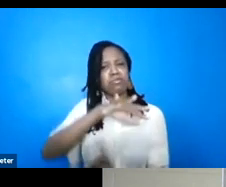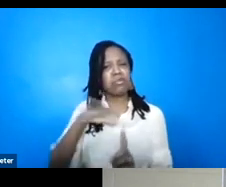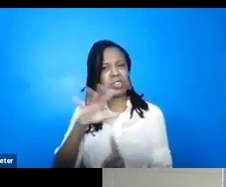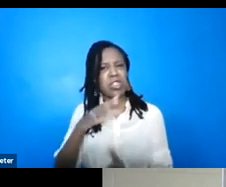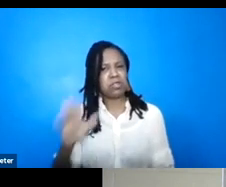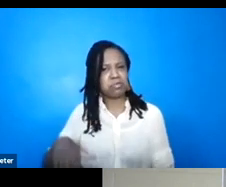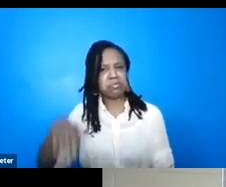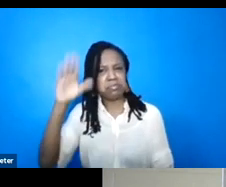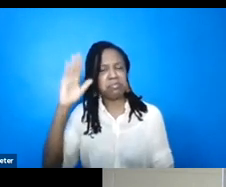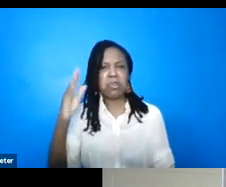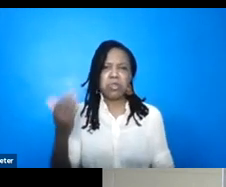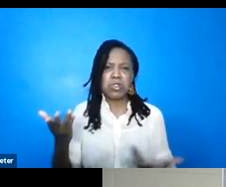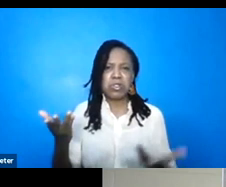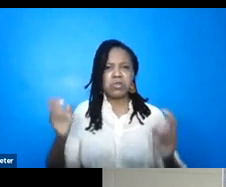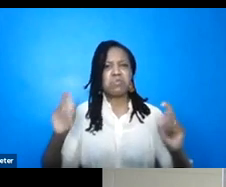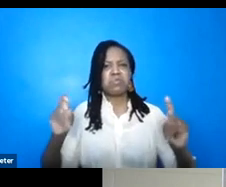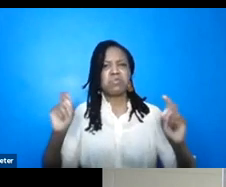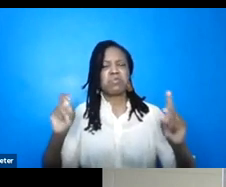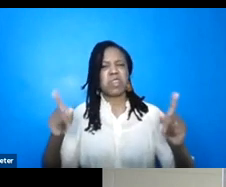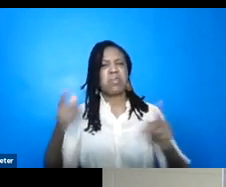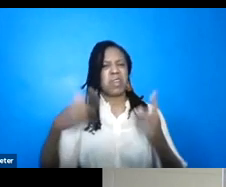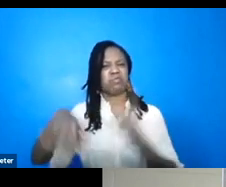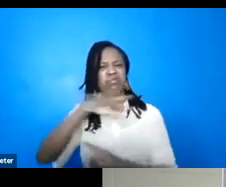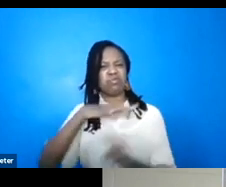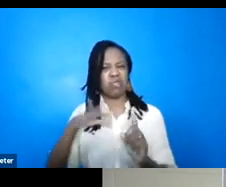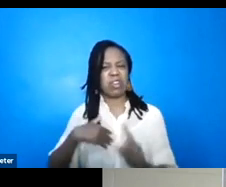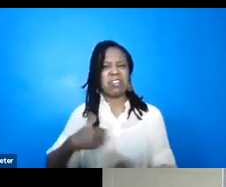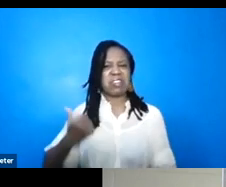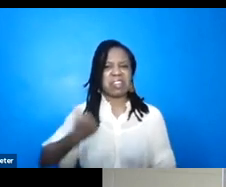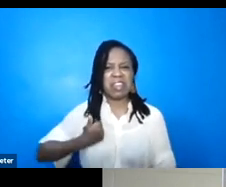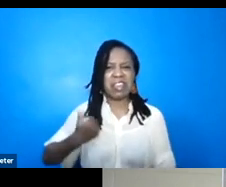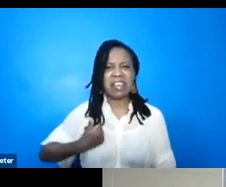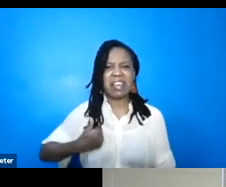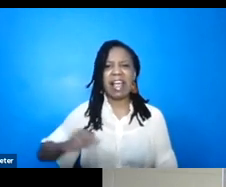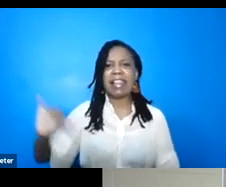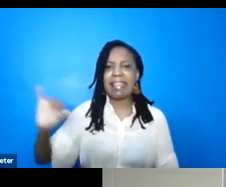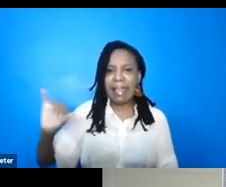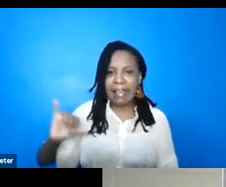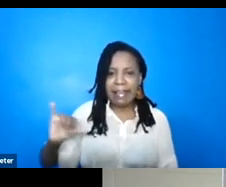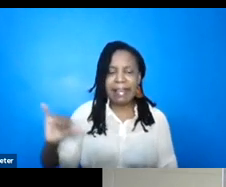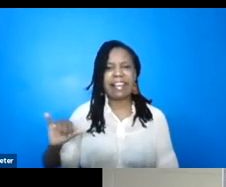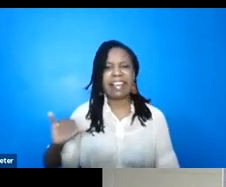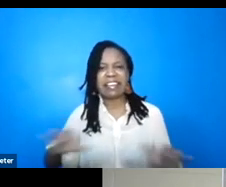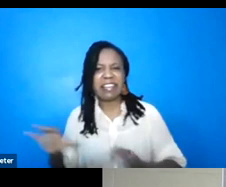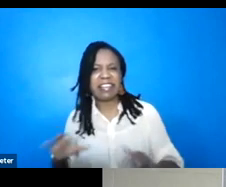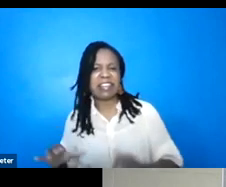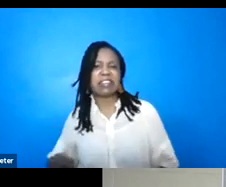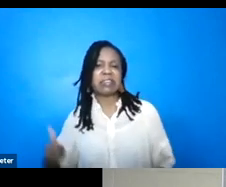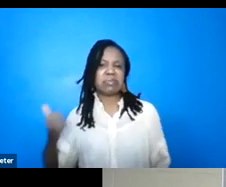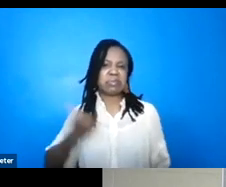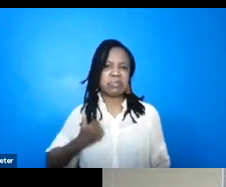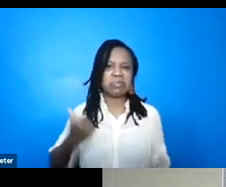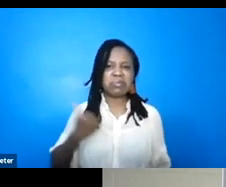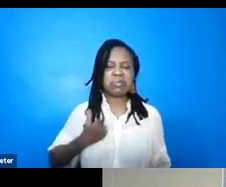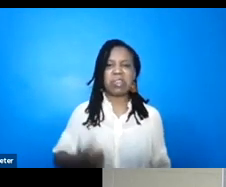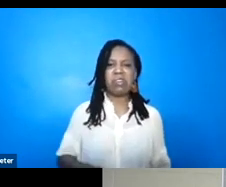gang life. So that hyper masculinity was the norm for me, and that's what I saw to believe that how I as a